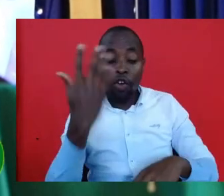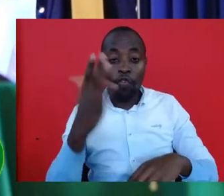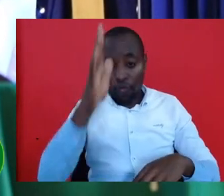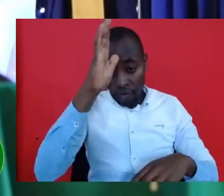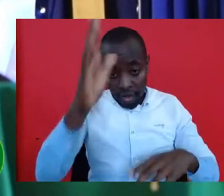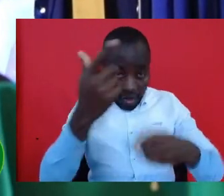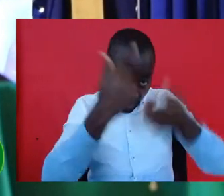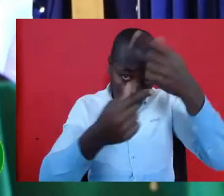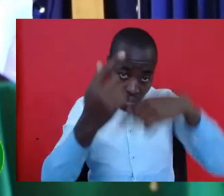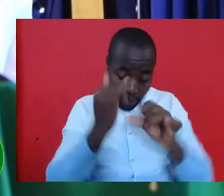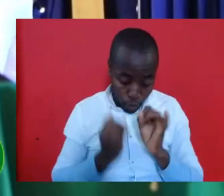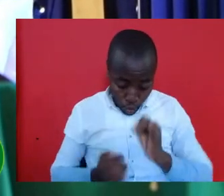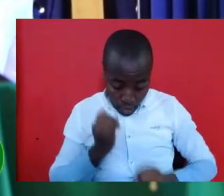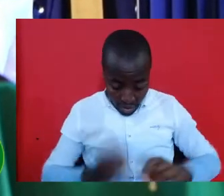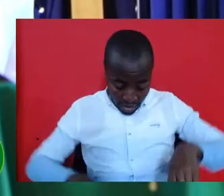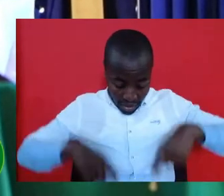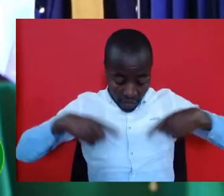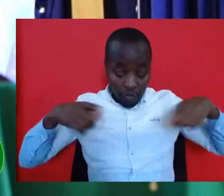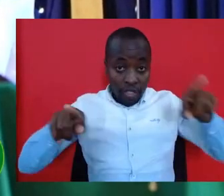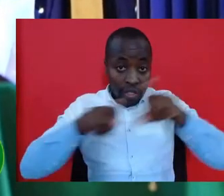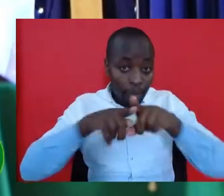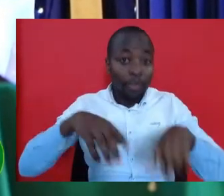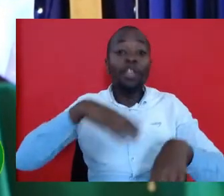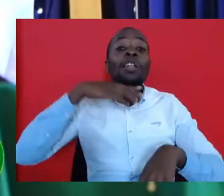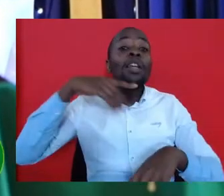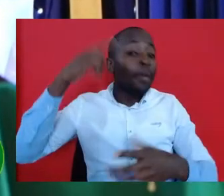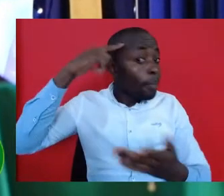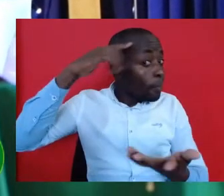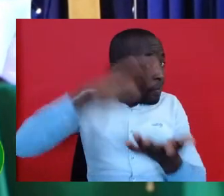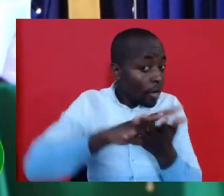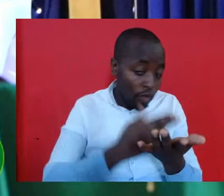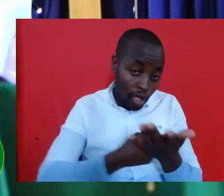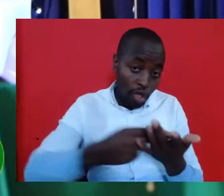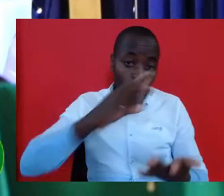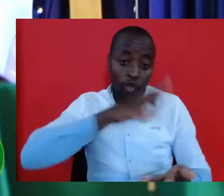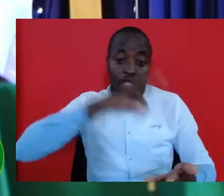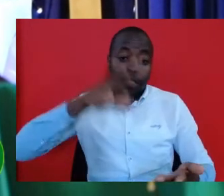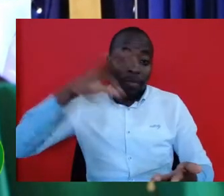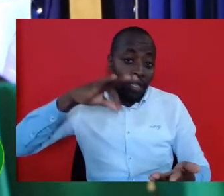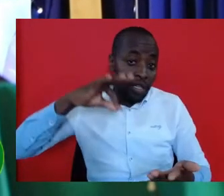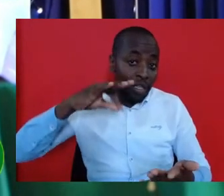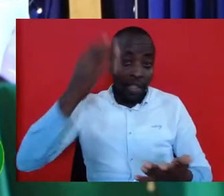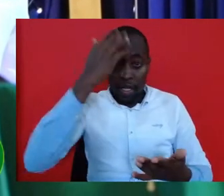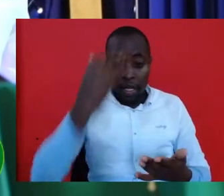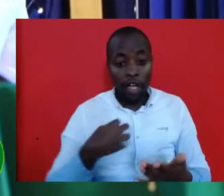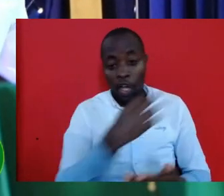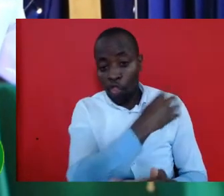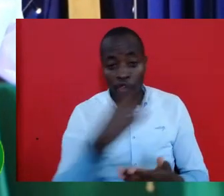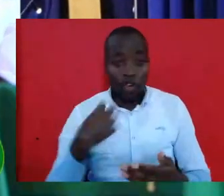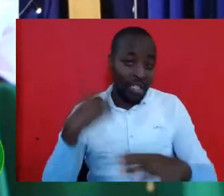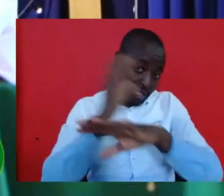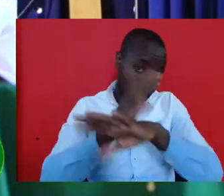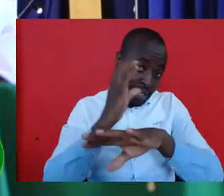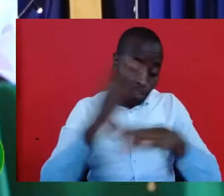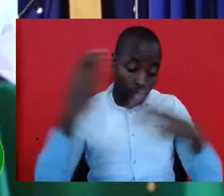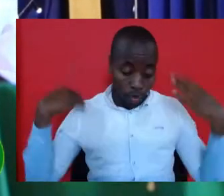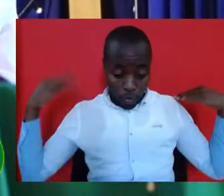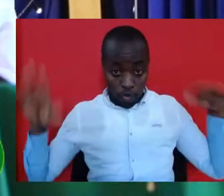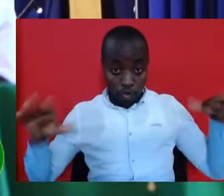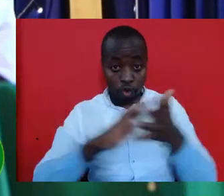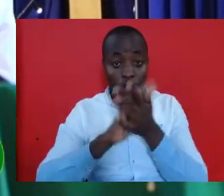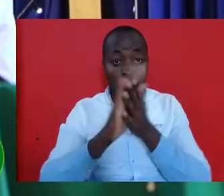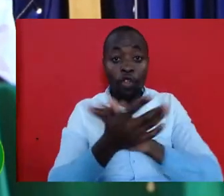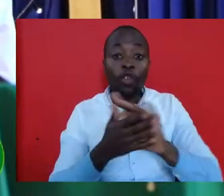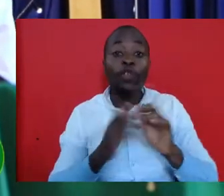He'll come again to judge the living and the dead. I believe in the Holy Spirit, the Holy Catholic Church, the communion of saints,